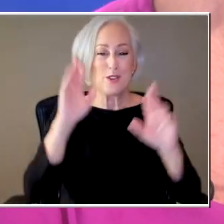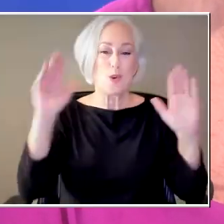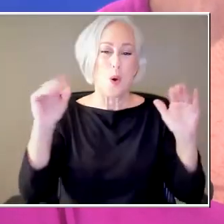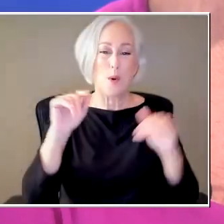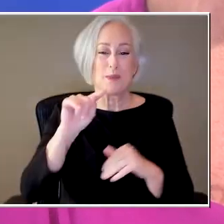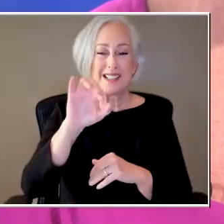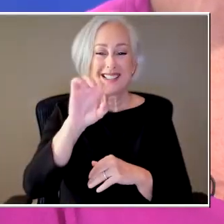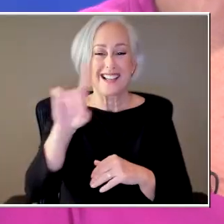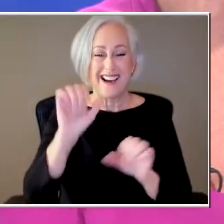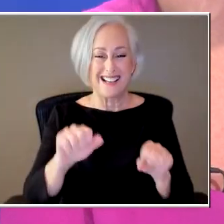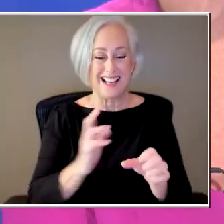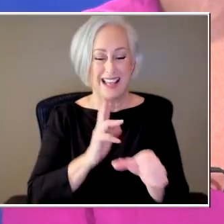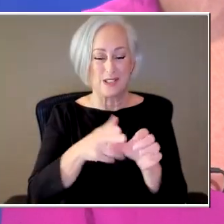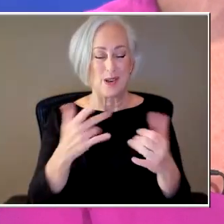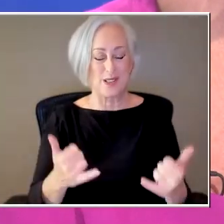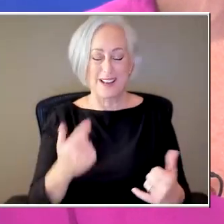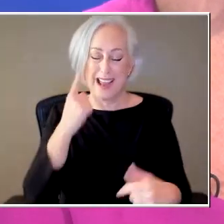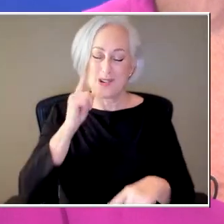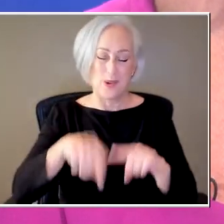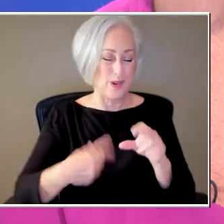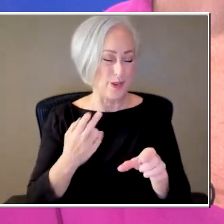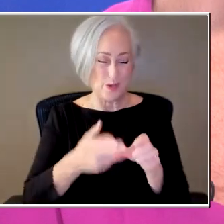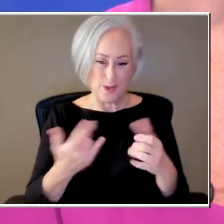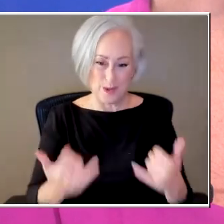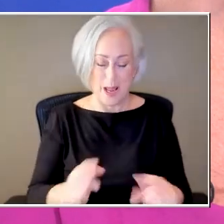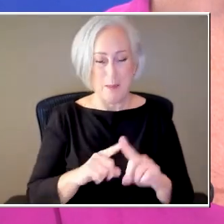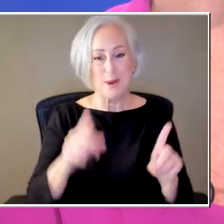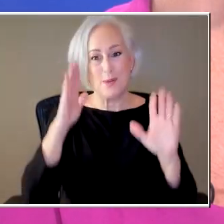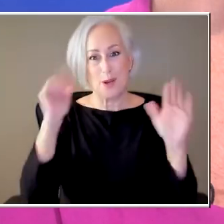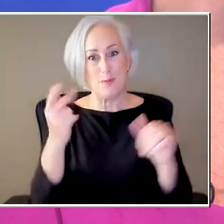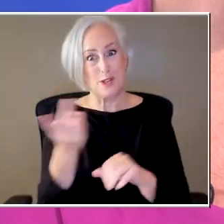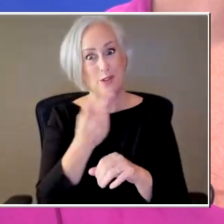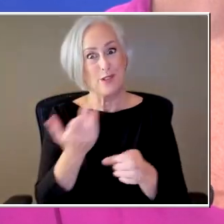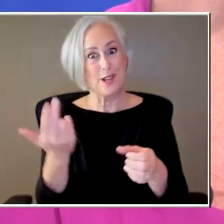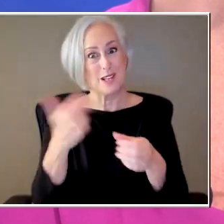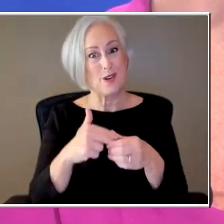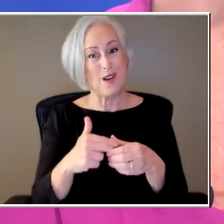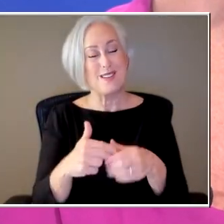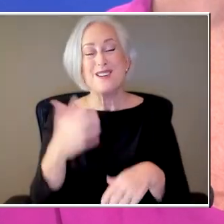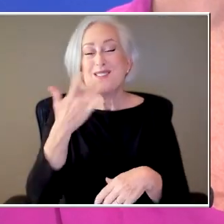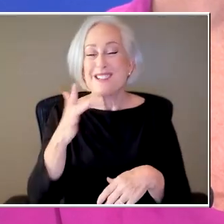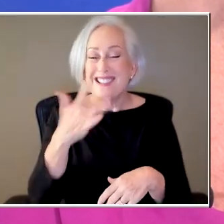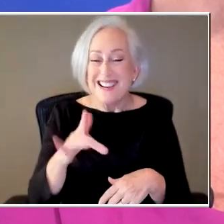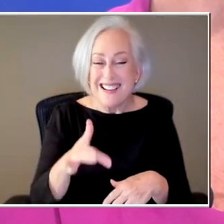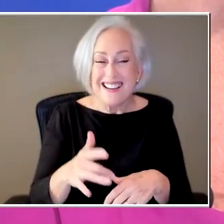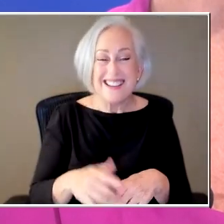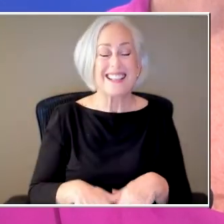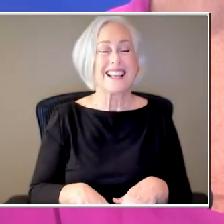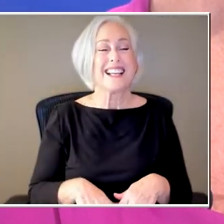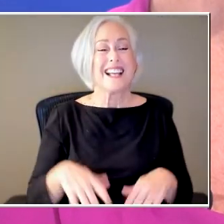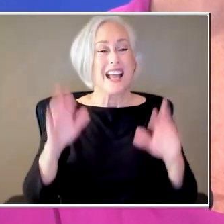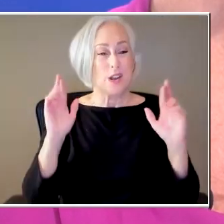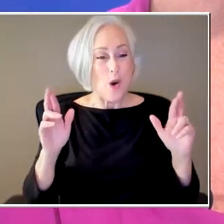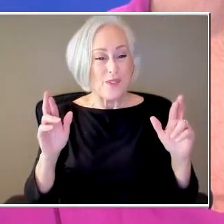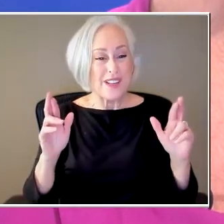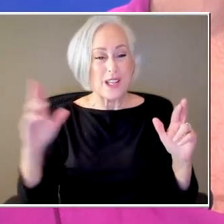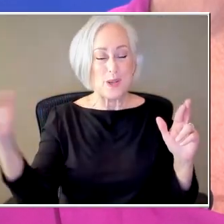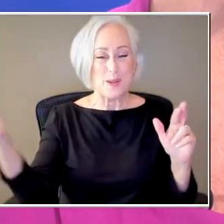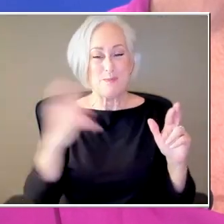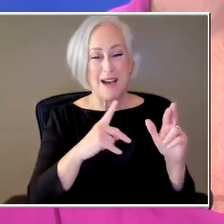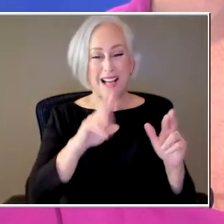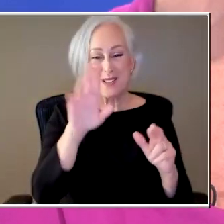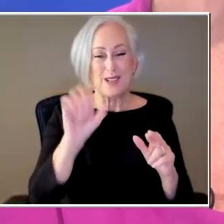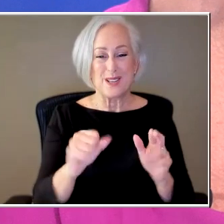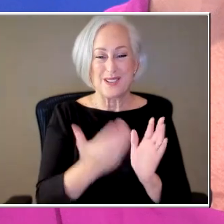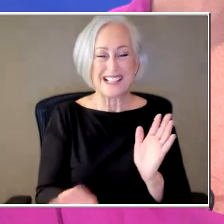he couldn't be with us this morning, but we hope to have you both back on. So we wish you both well. Hopefully you get back over here to the States soon.